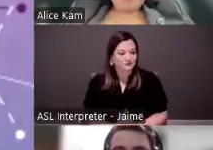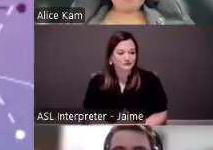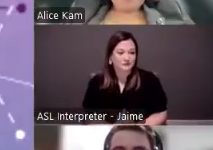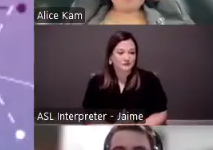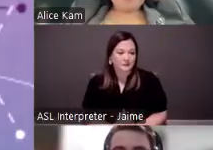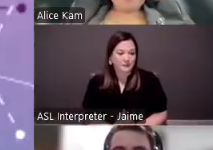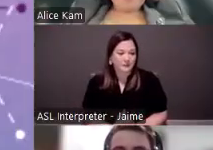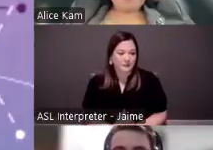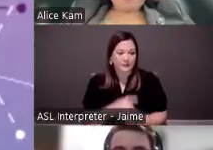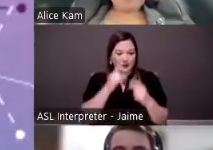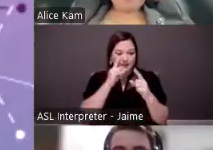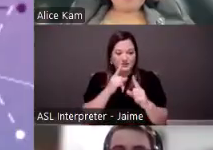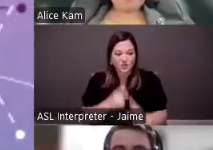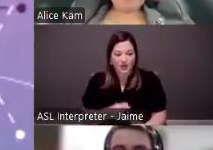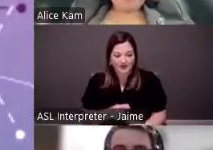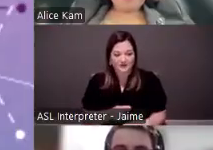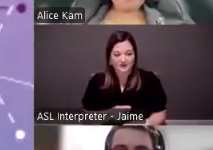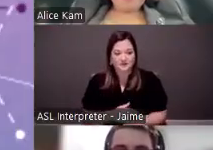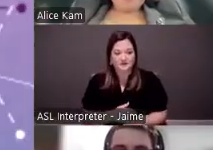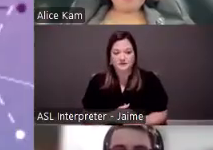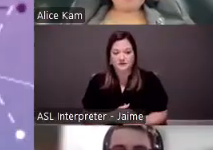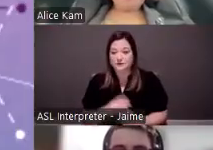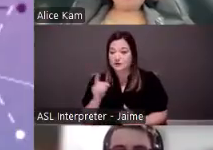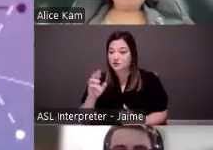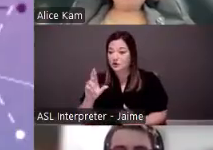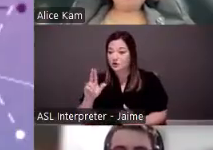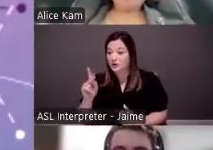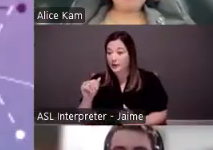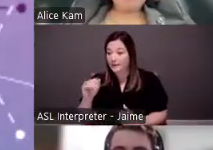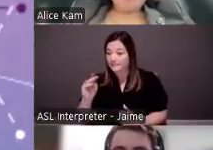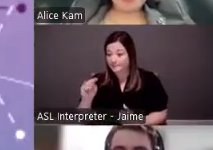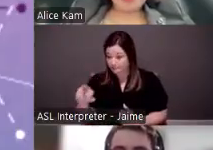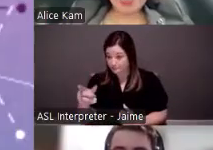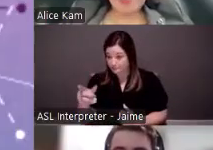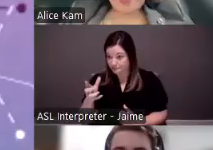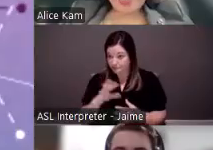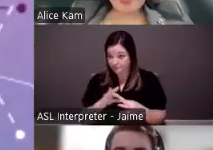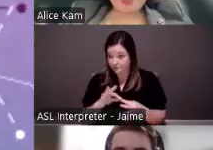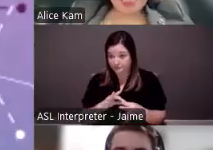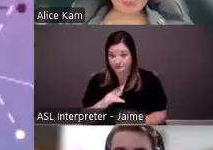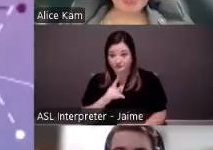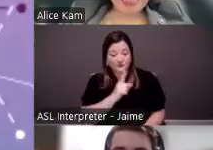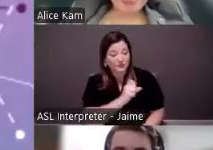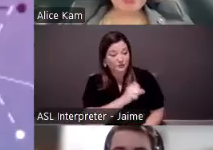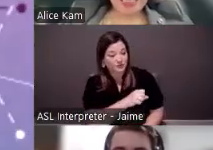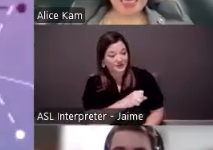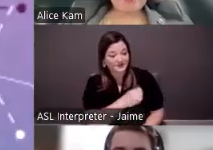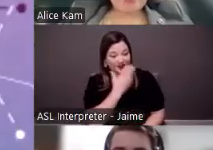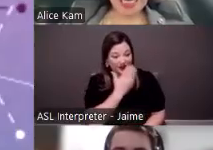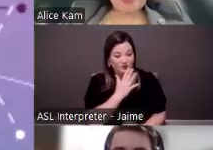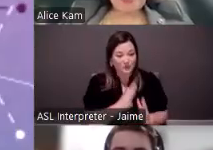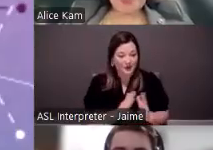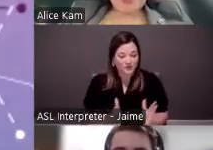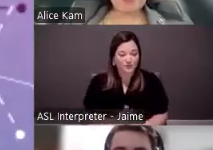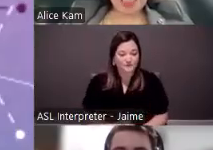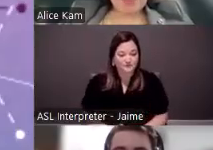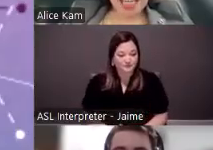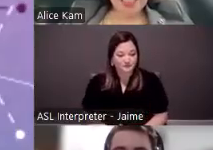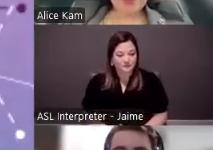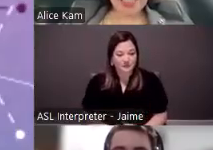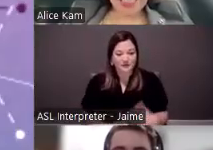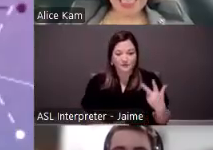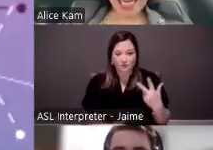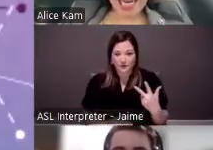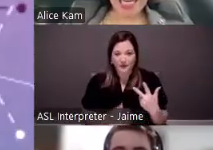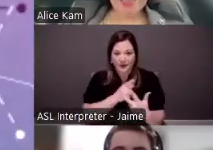These are our objectives. Dr. Cam, do you want to start with the objectives? Sure. Thank you so much, Ali. So we have three main